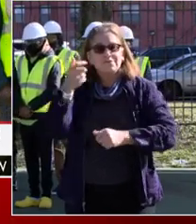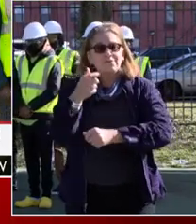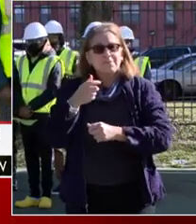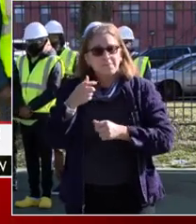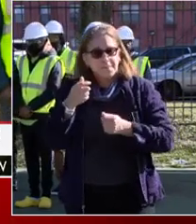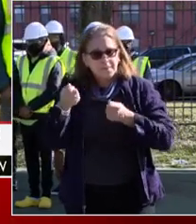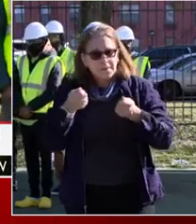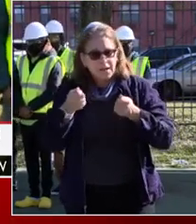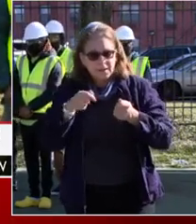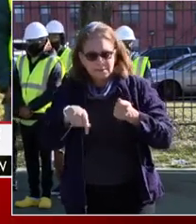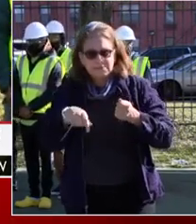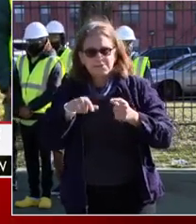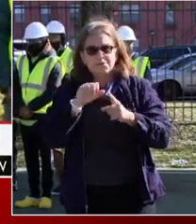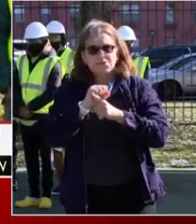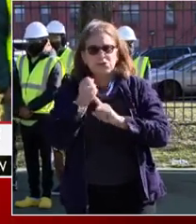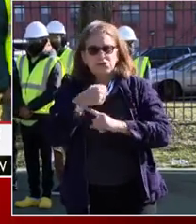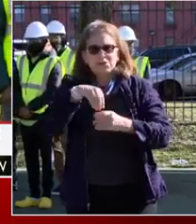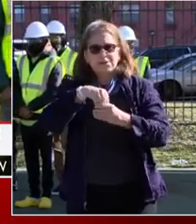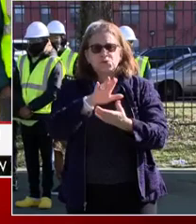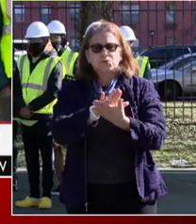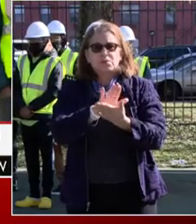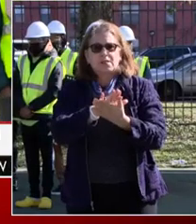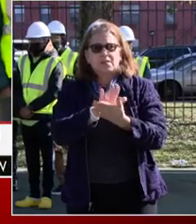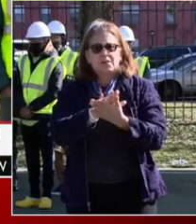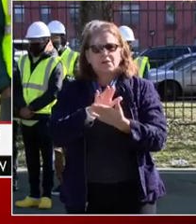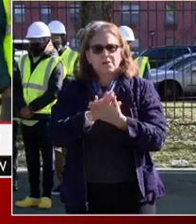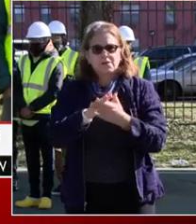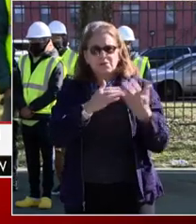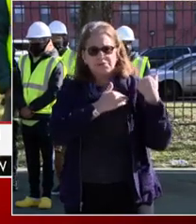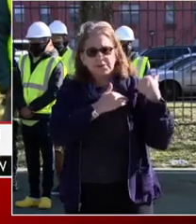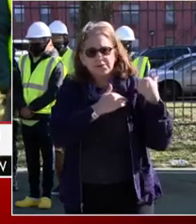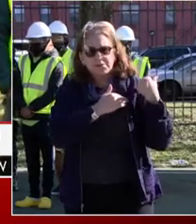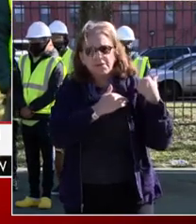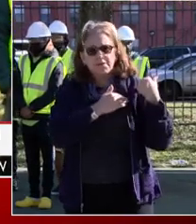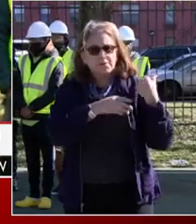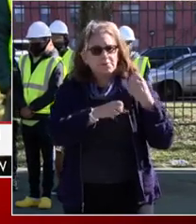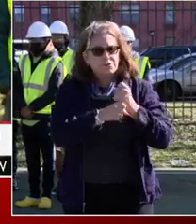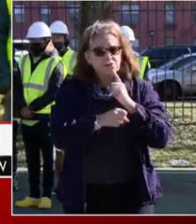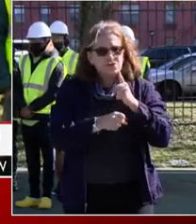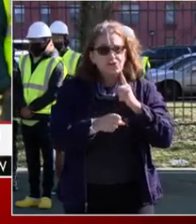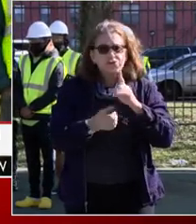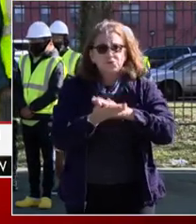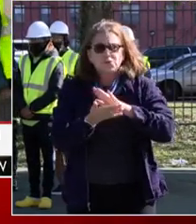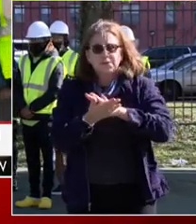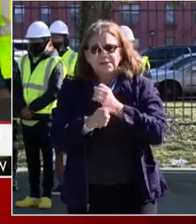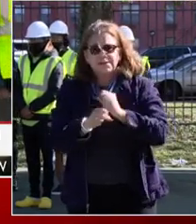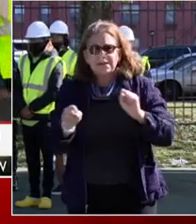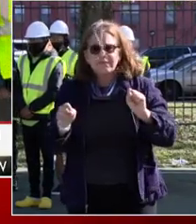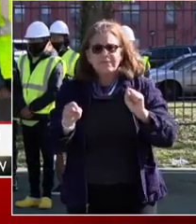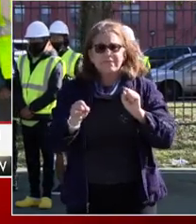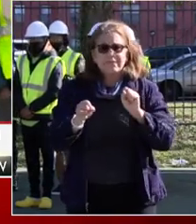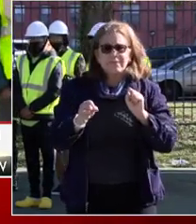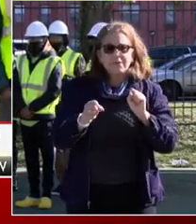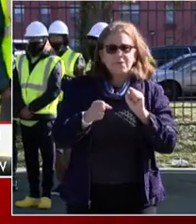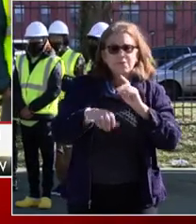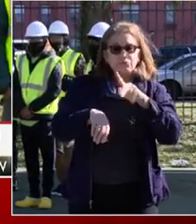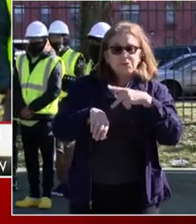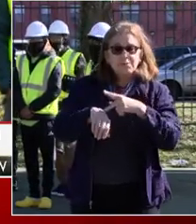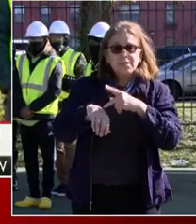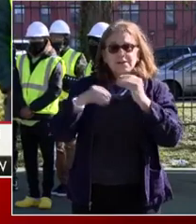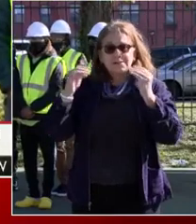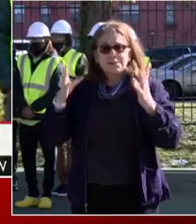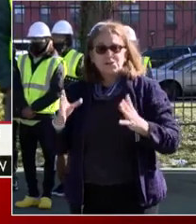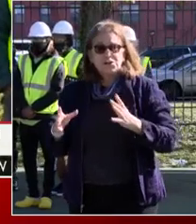of keeping kids safe in school and doing tests. And I know our principals and teachers take that responsibility very seriously.